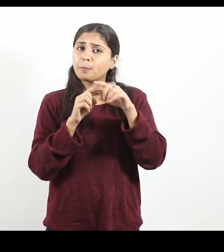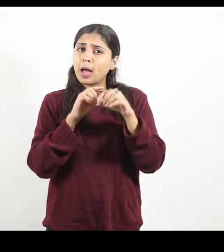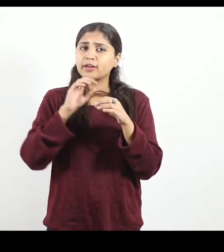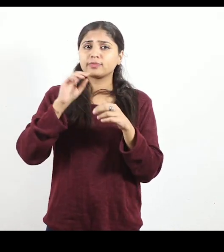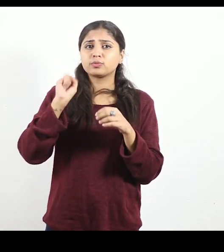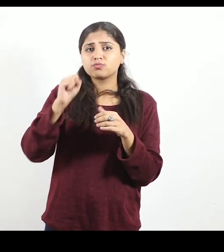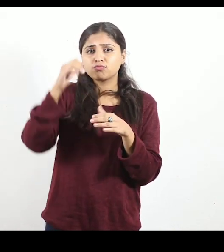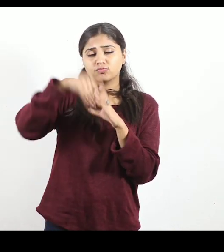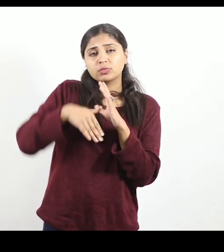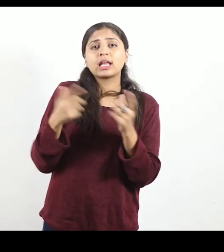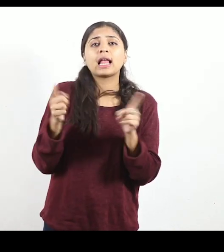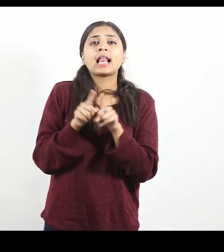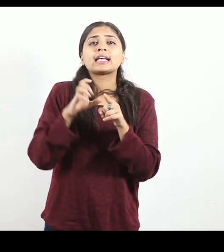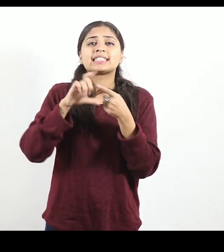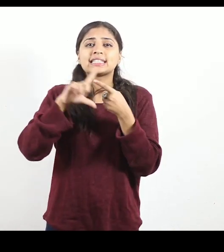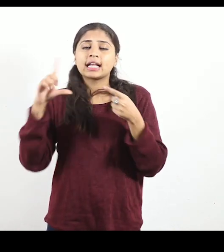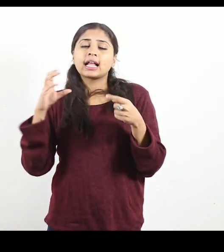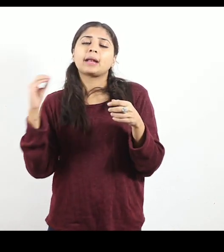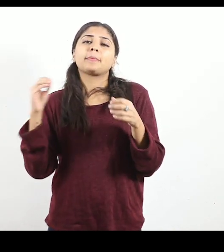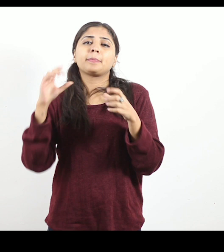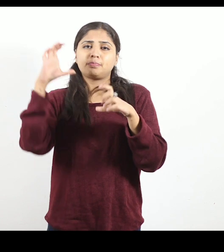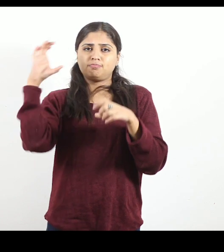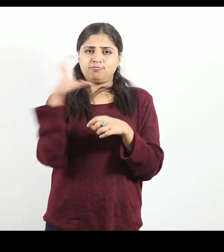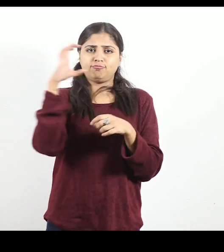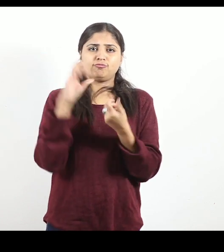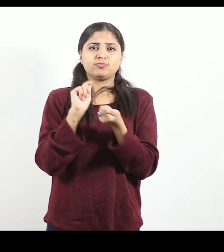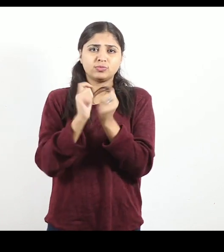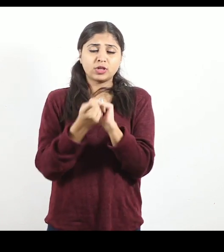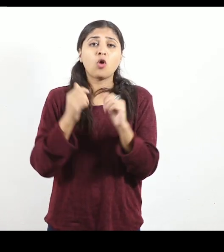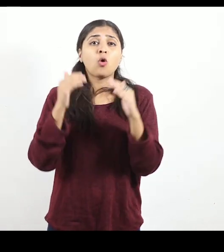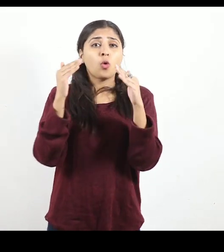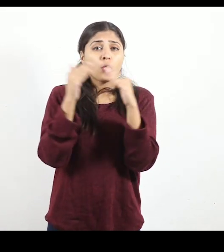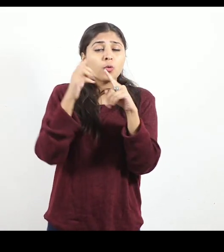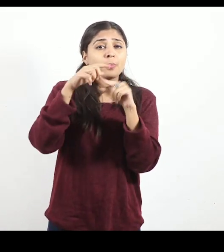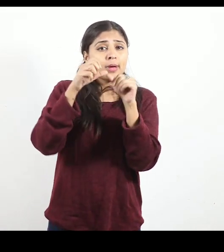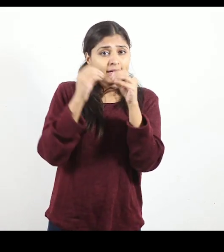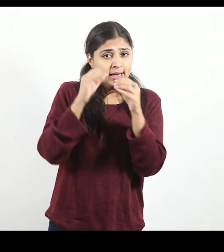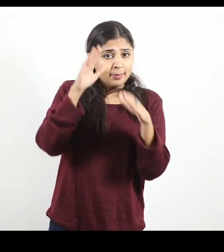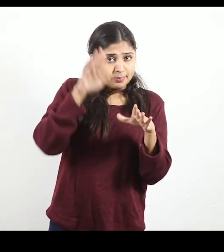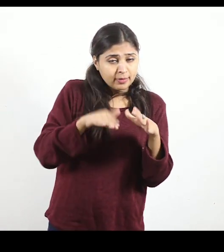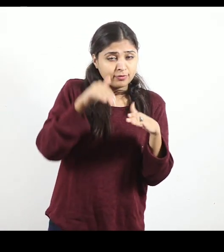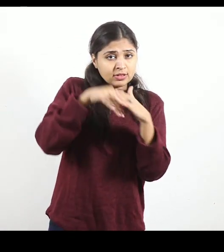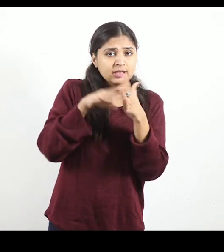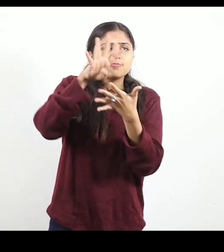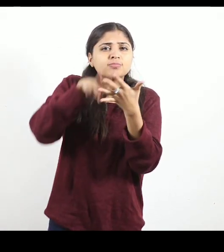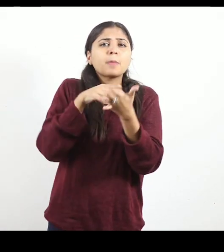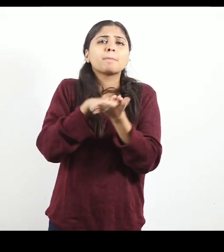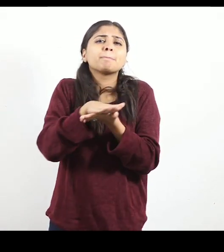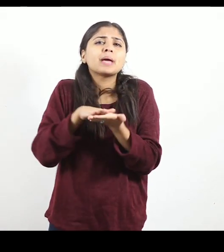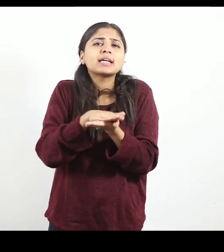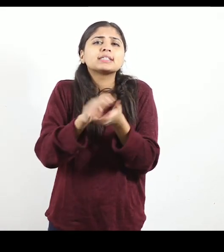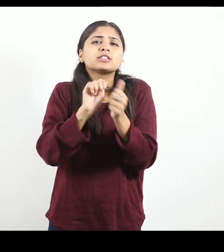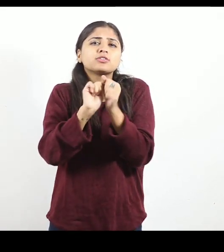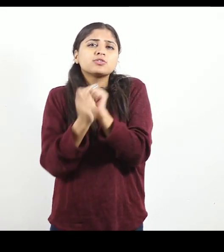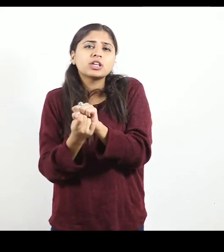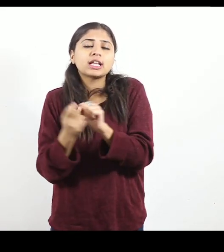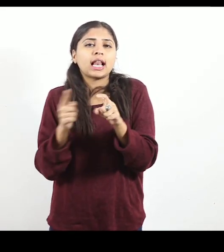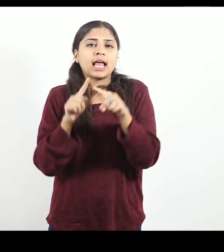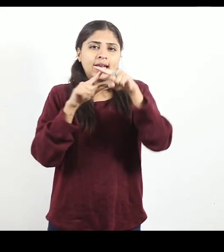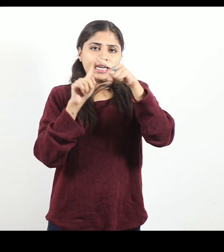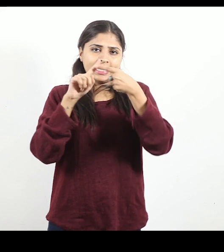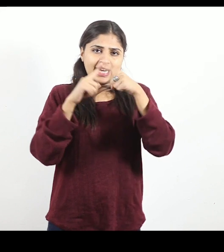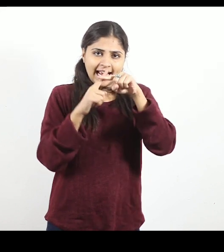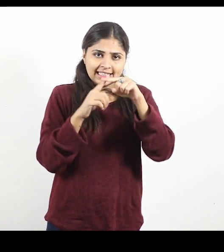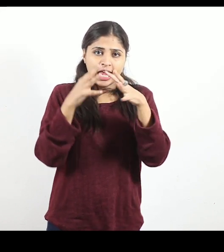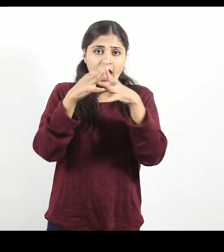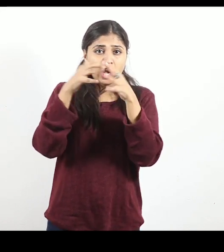and paragraph changes. The Home tab also includes basic spreadsheet formatting elements such as